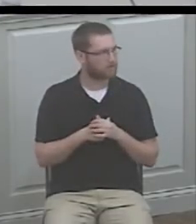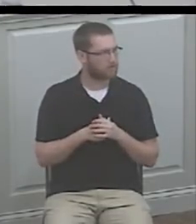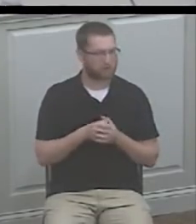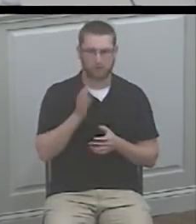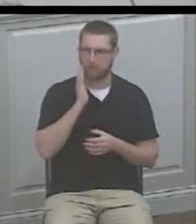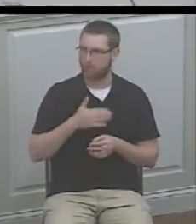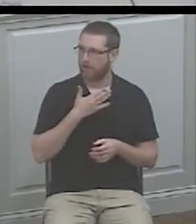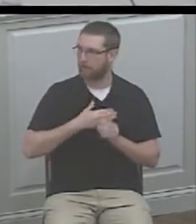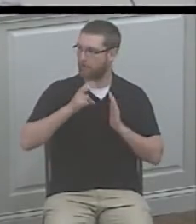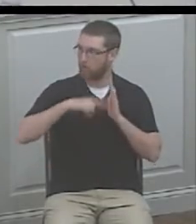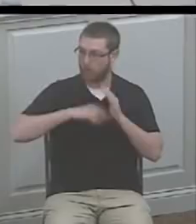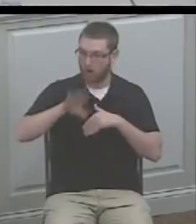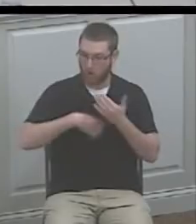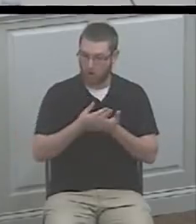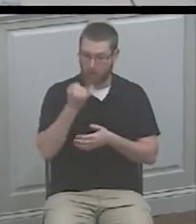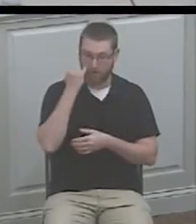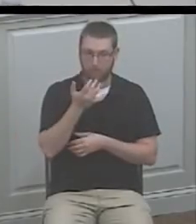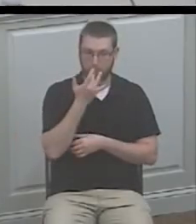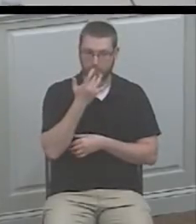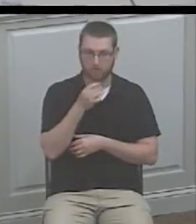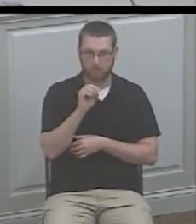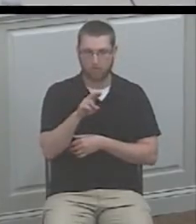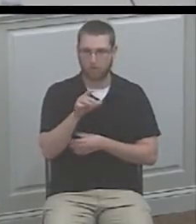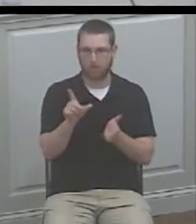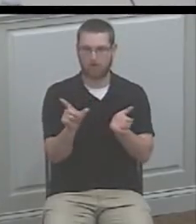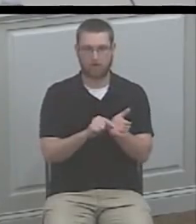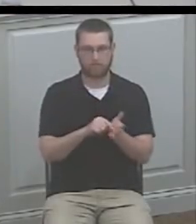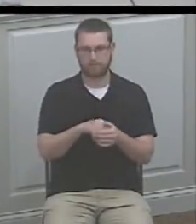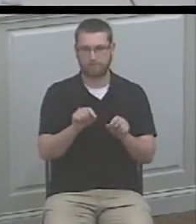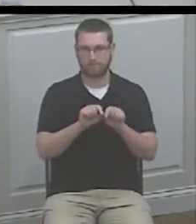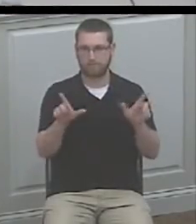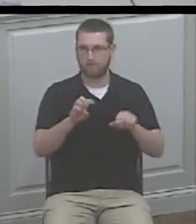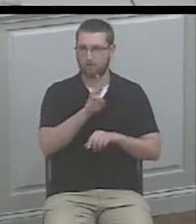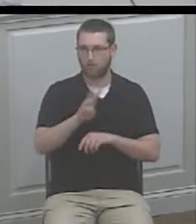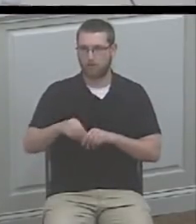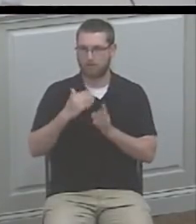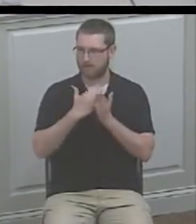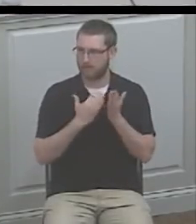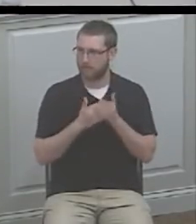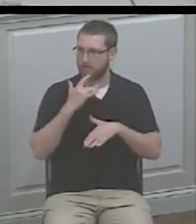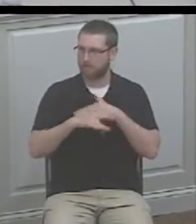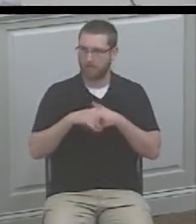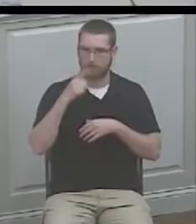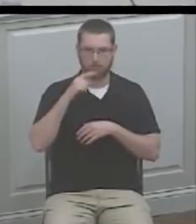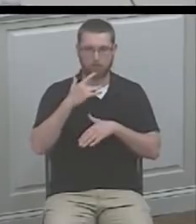We'd be happy to read those if you would like. Otherwise, we can publish those on the city's website and make the list available for the